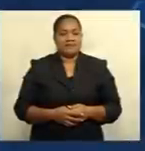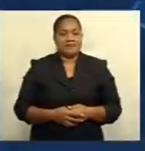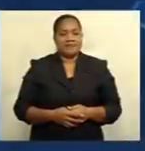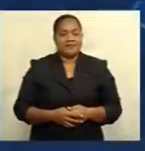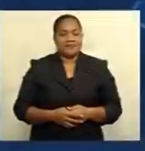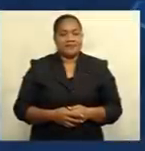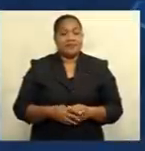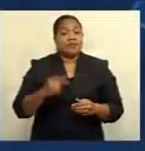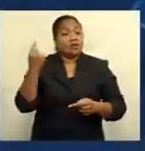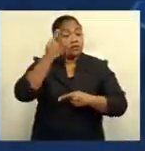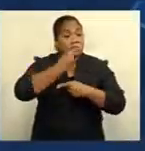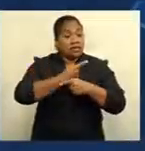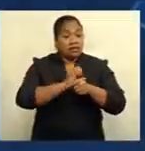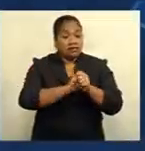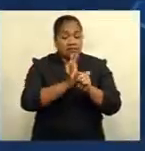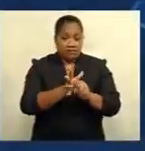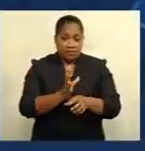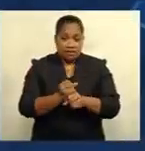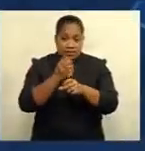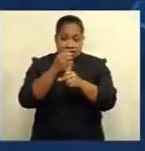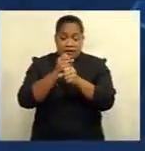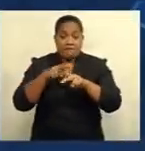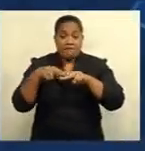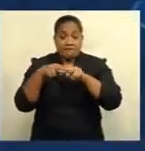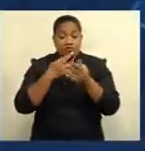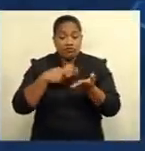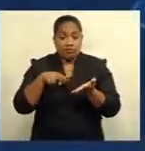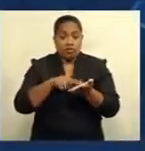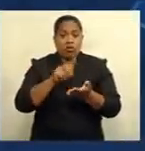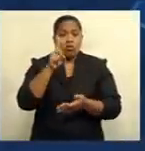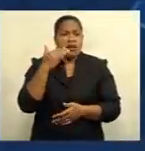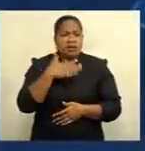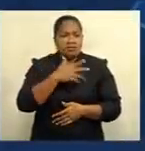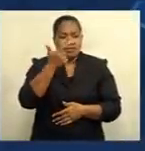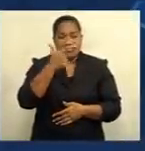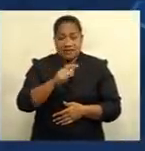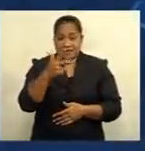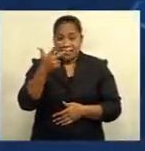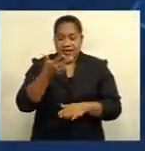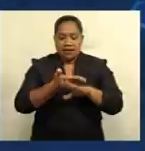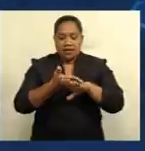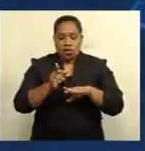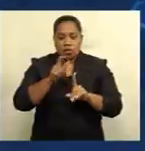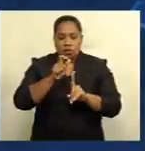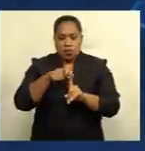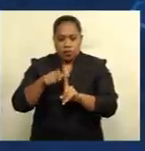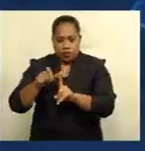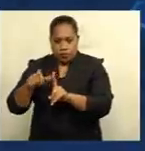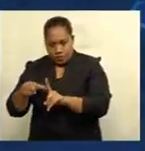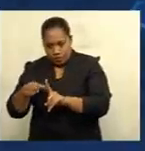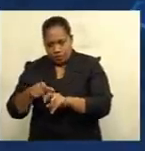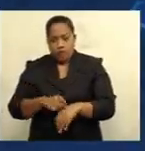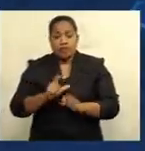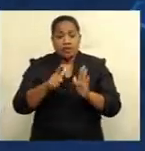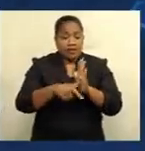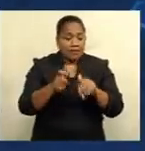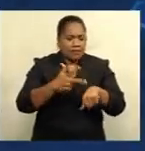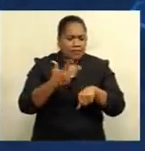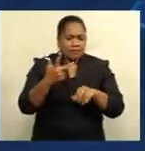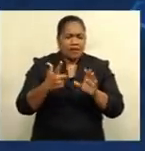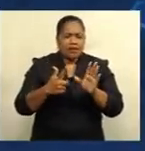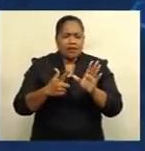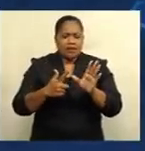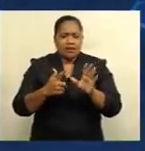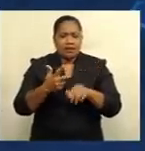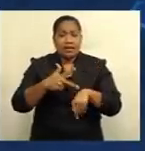And to tonight's COVID-19 update, Fiji recorded 178 new COVID-19 infections for the period ending 8 a.m.